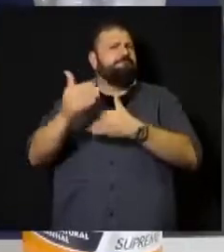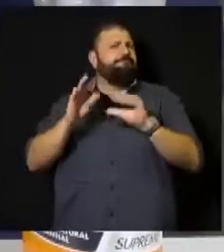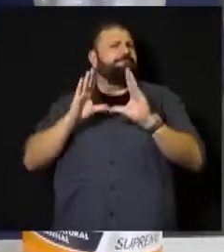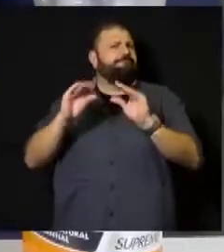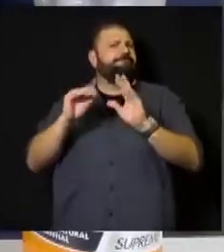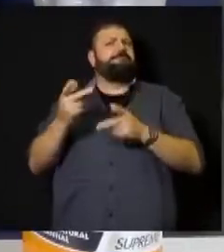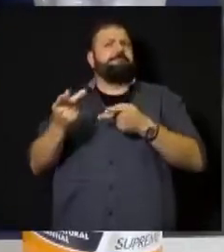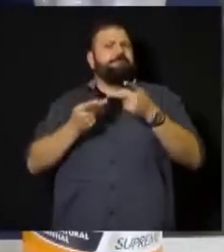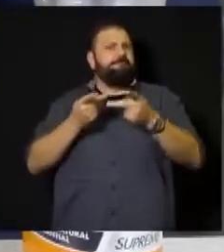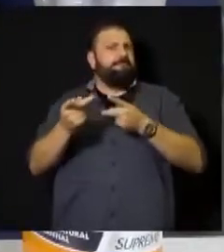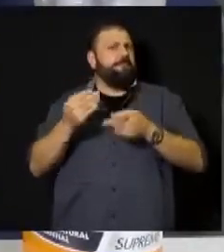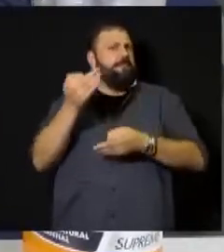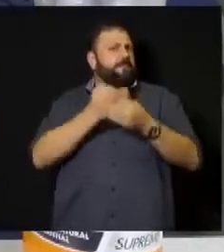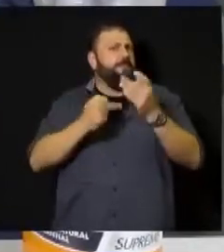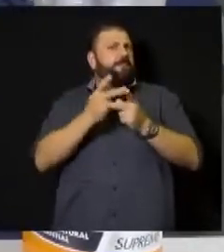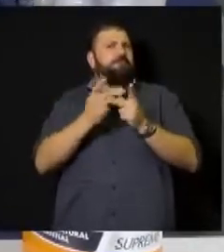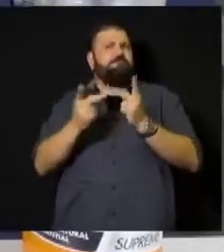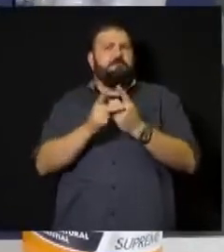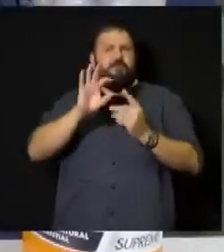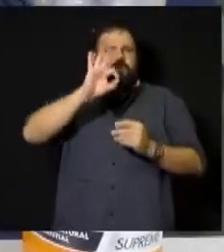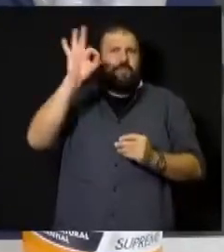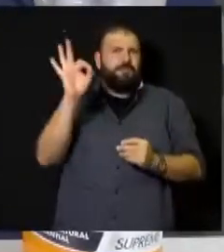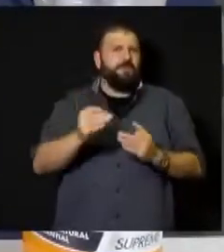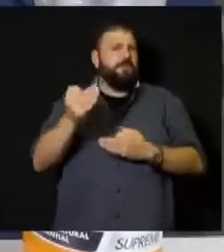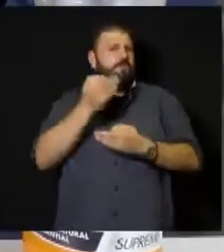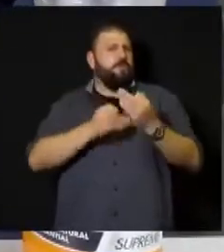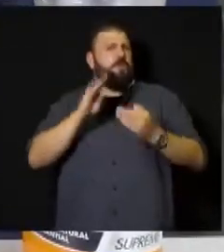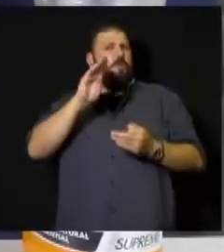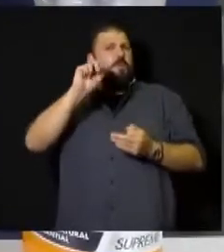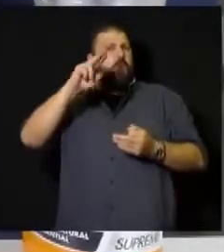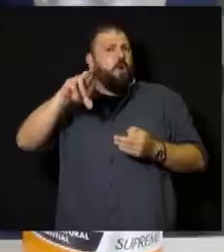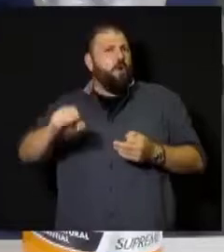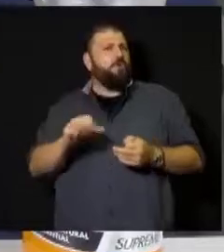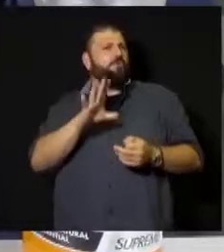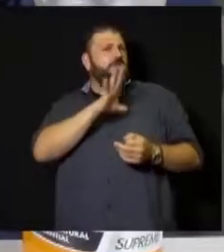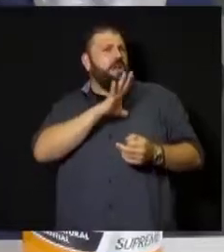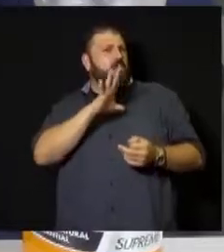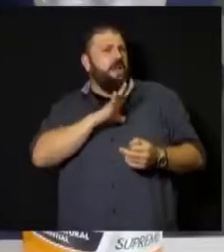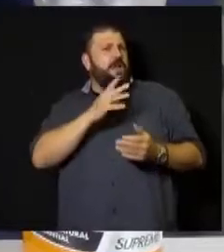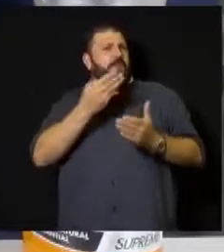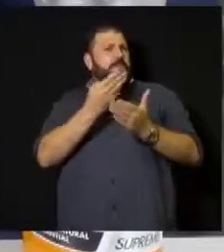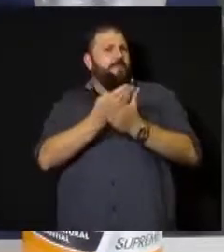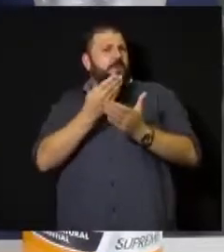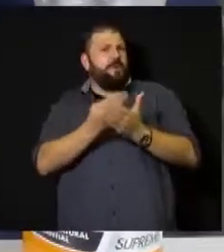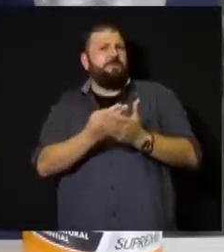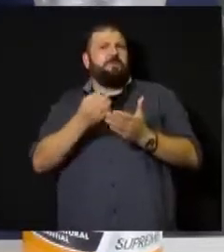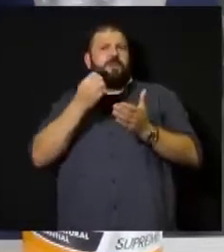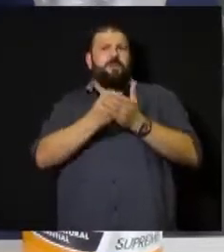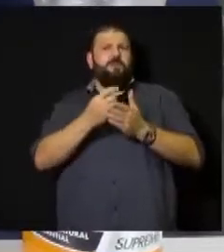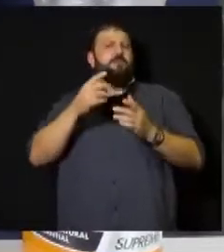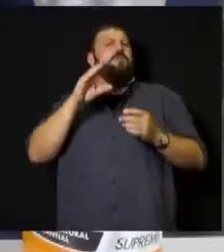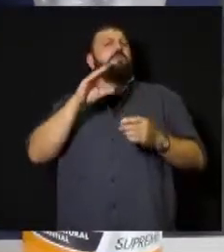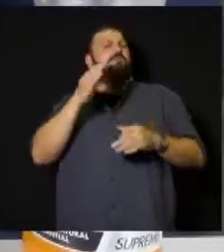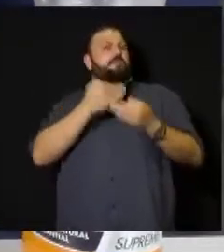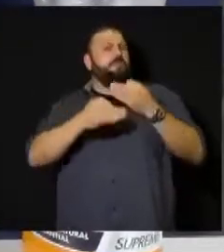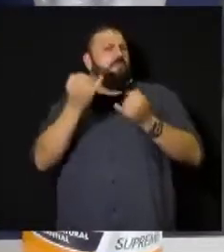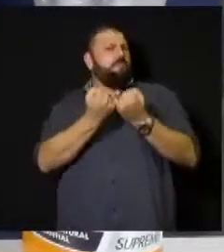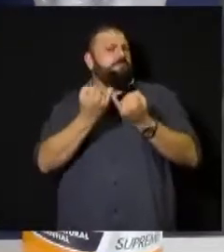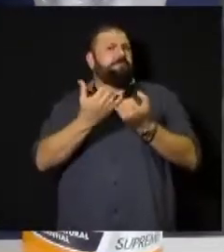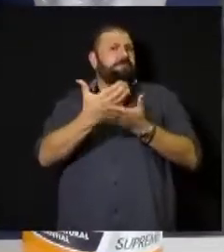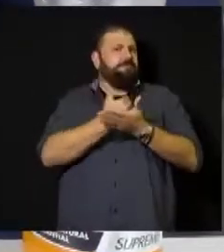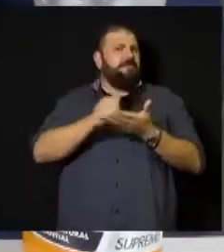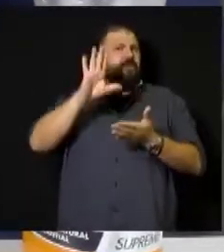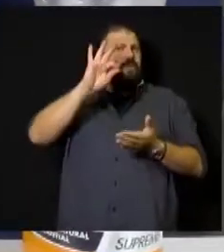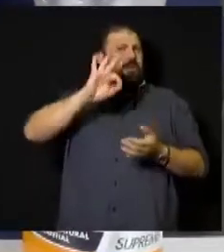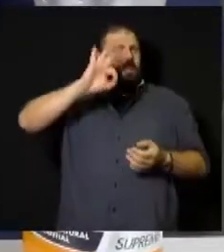by step. I train him in the products, in the discounts, the first bonus that you have, the Bronze Supreme, the rookie bonus,